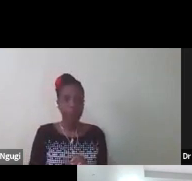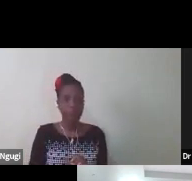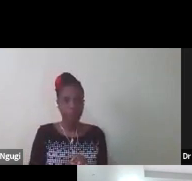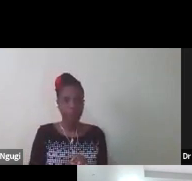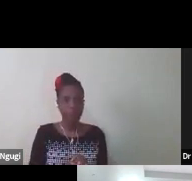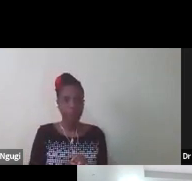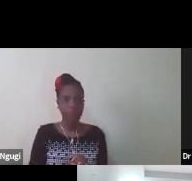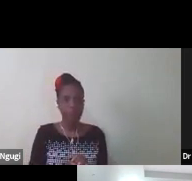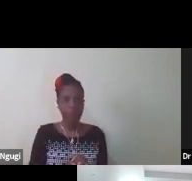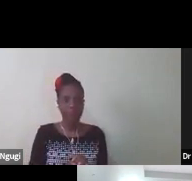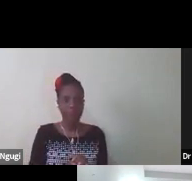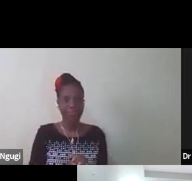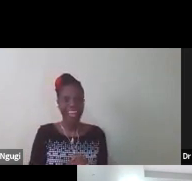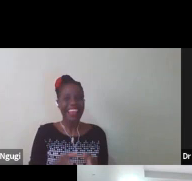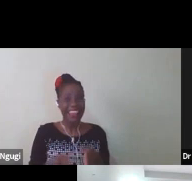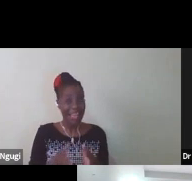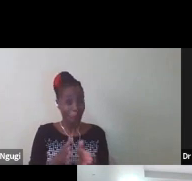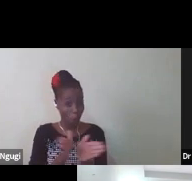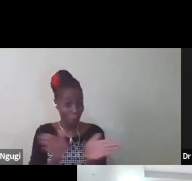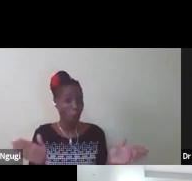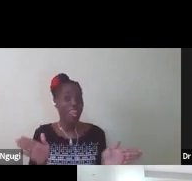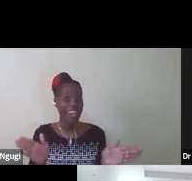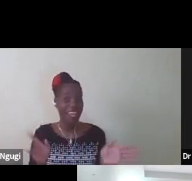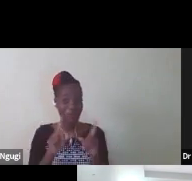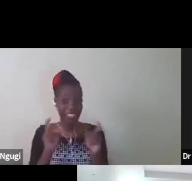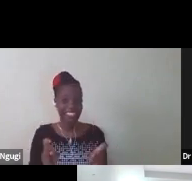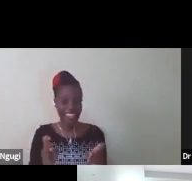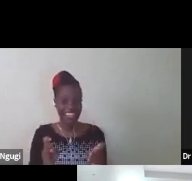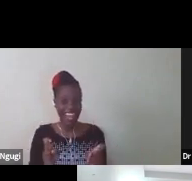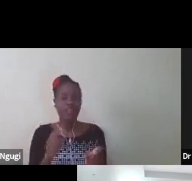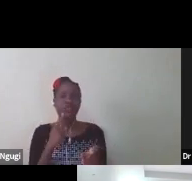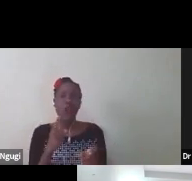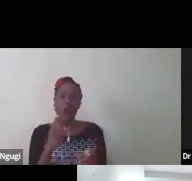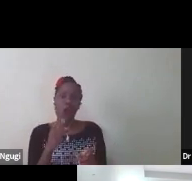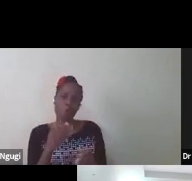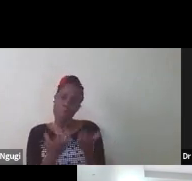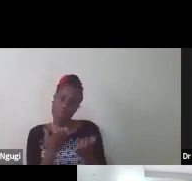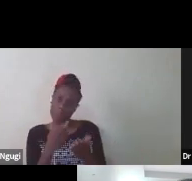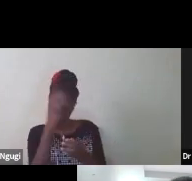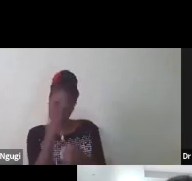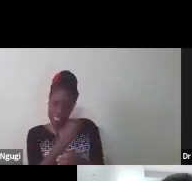This one, it's an open question. Maybe Eugenia is from Ghana. Dr. Osei, maybe you might...